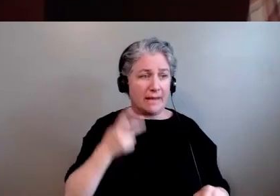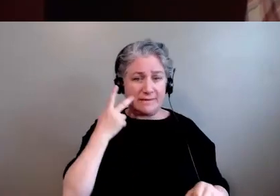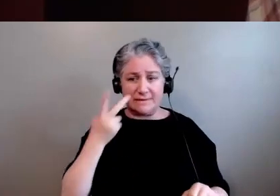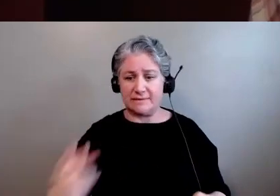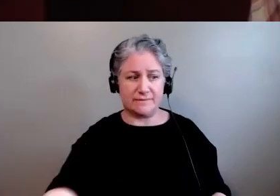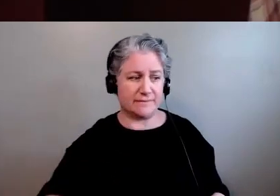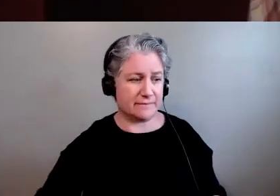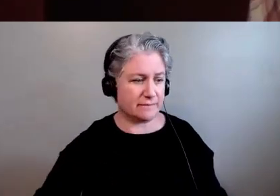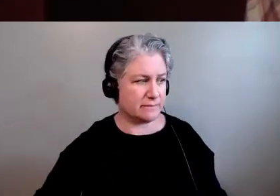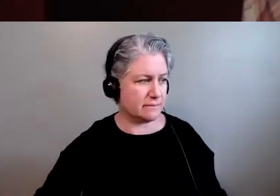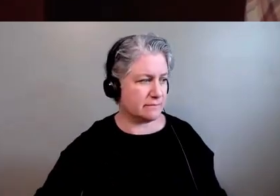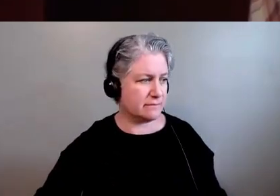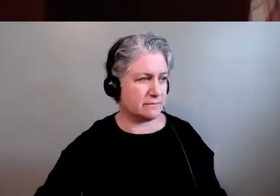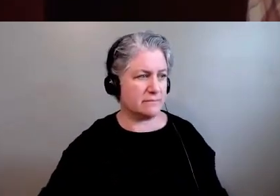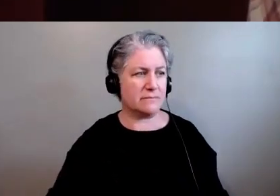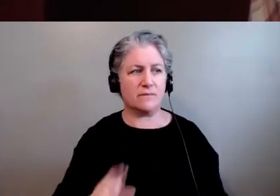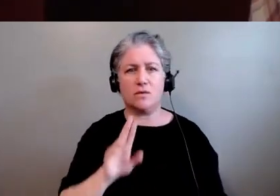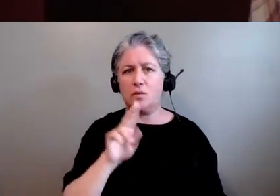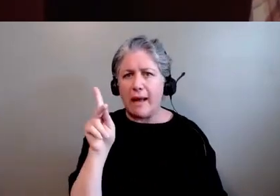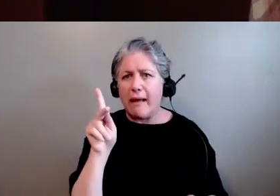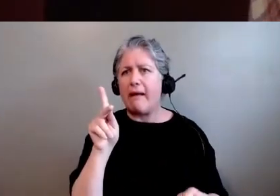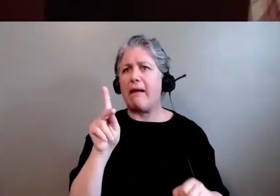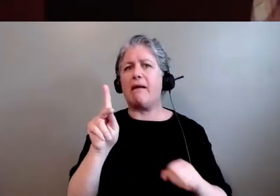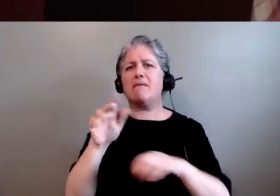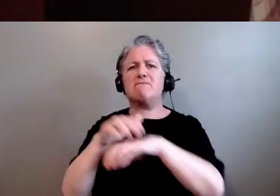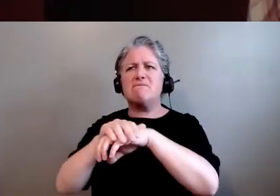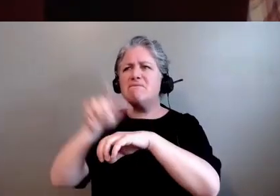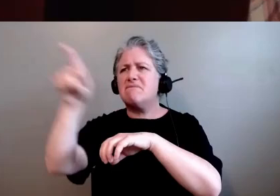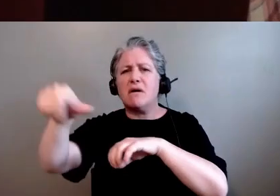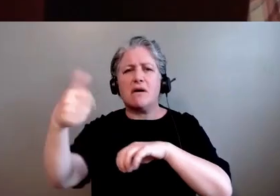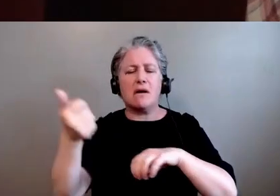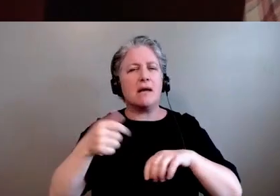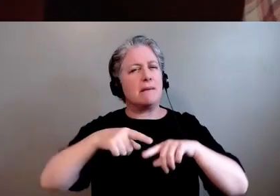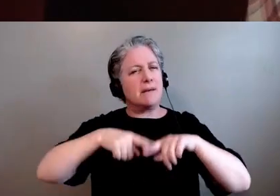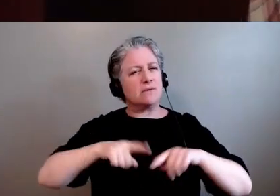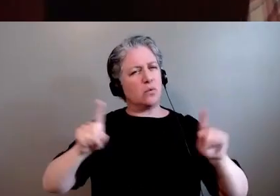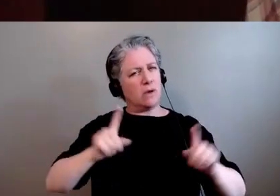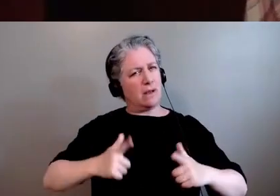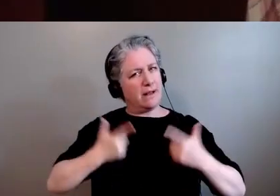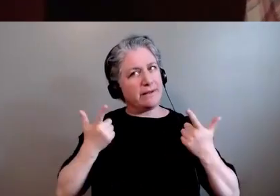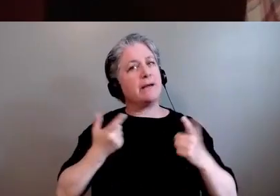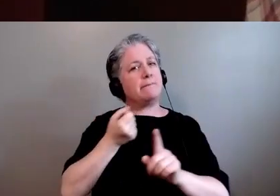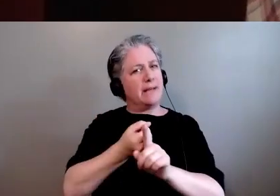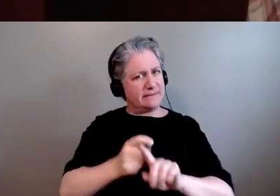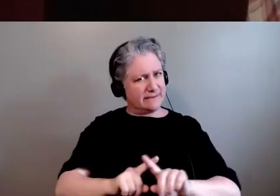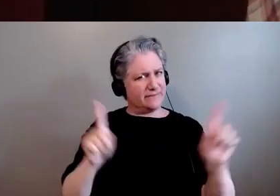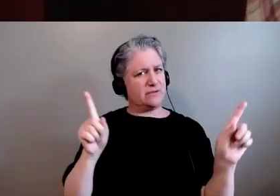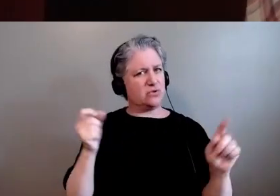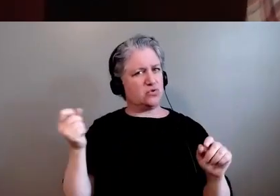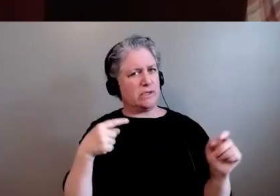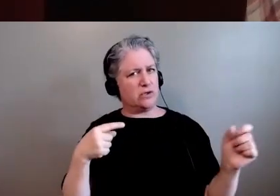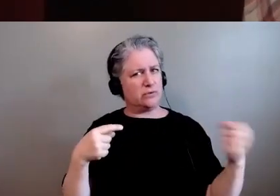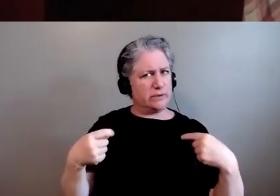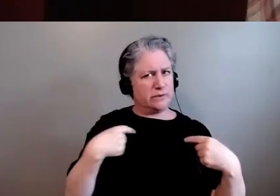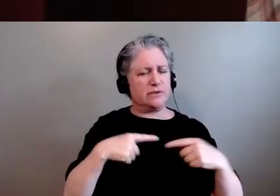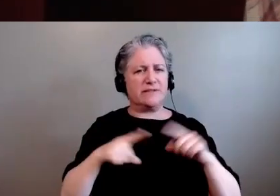UK and elsewhere, that there does seem to be differences where people live. So it looks like there's a